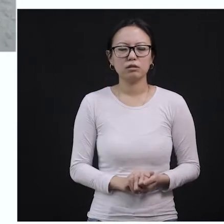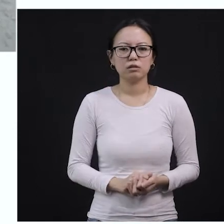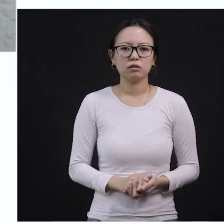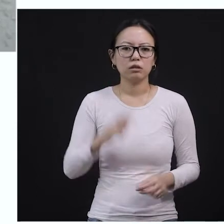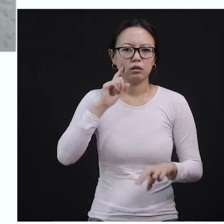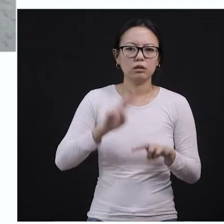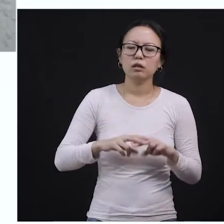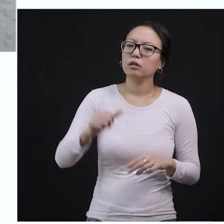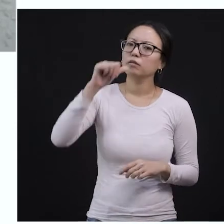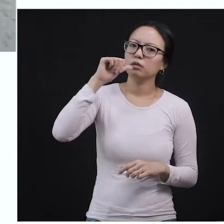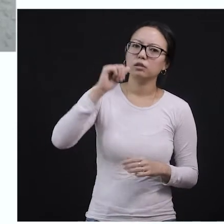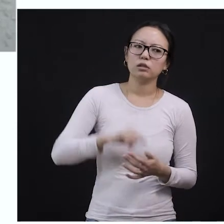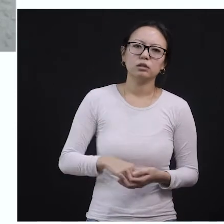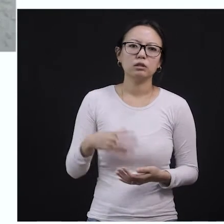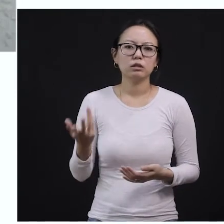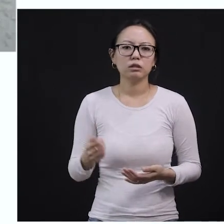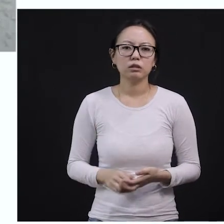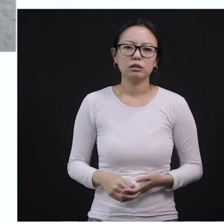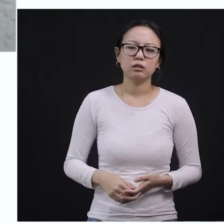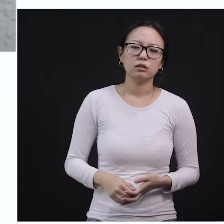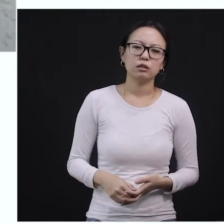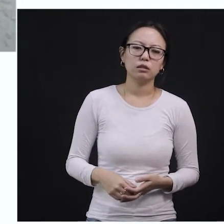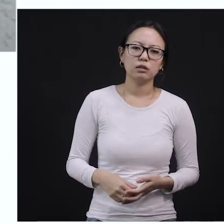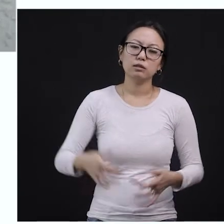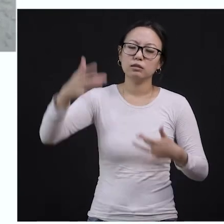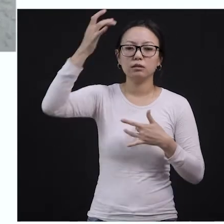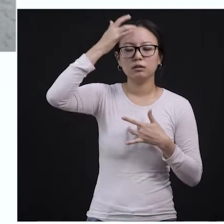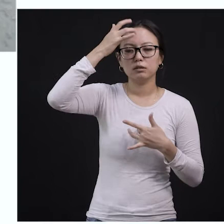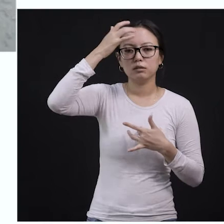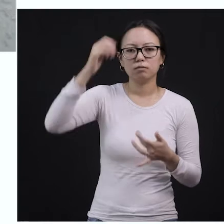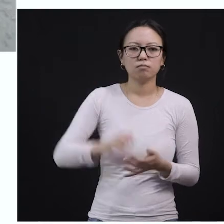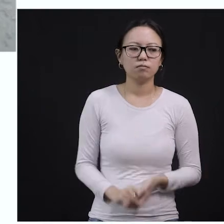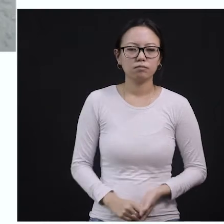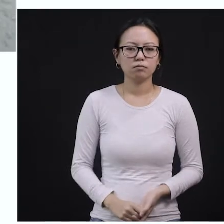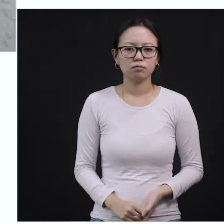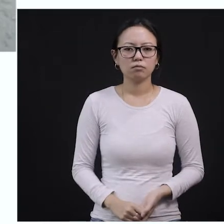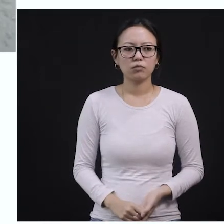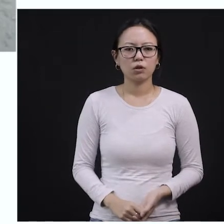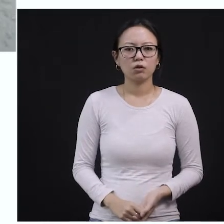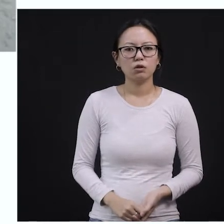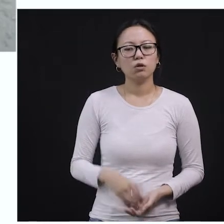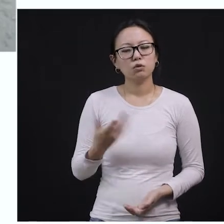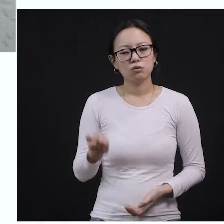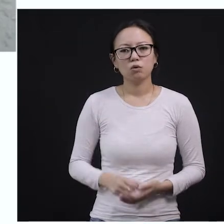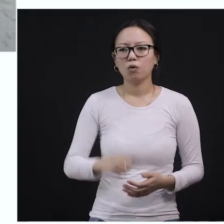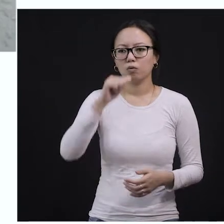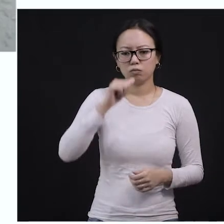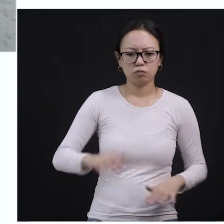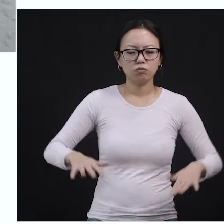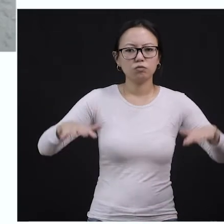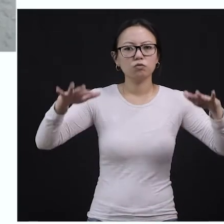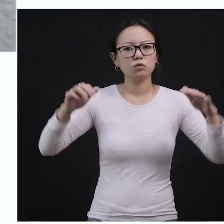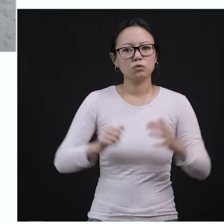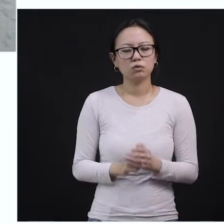they drink this water again, it will cause some waterborne diseases, right? So during floods, the food and